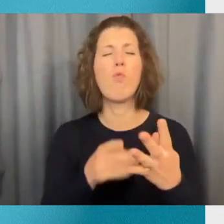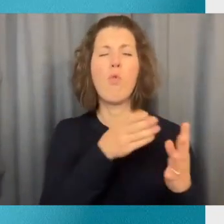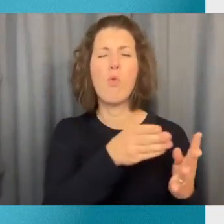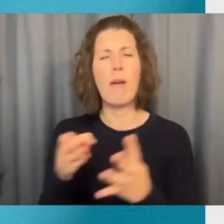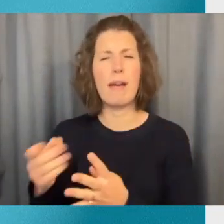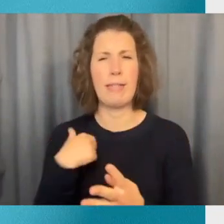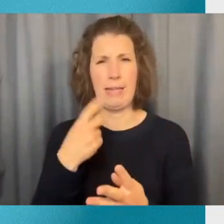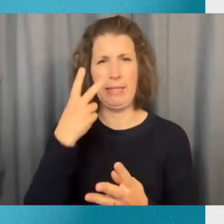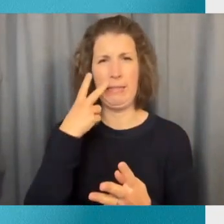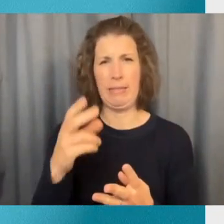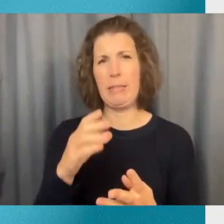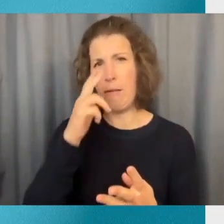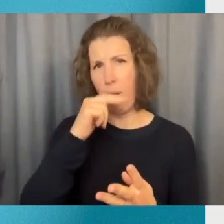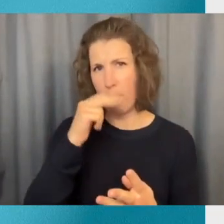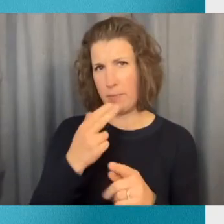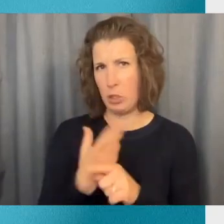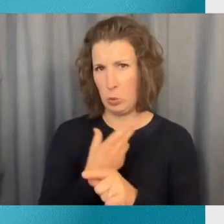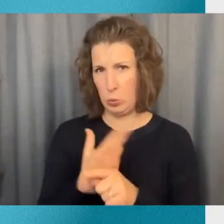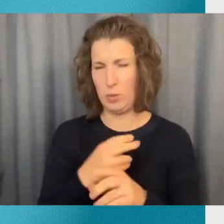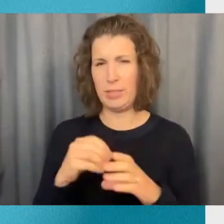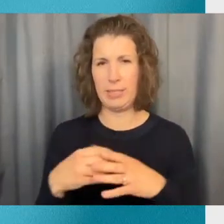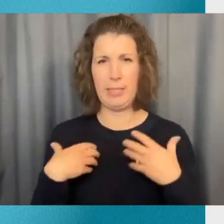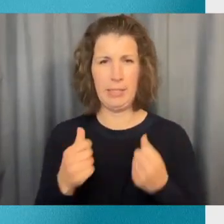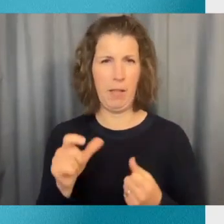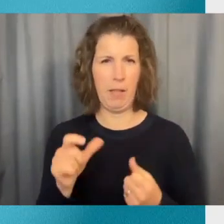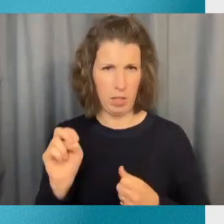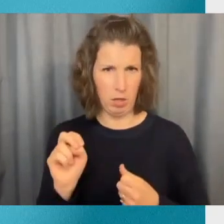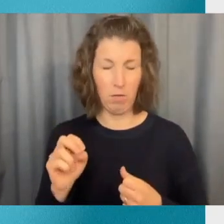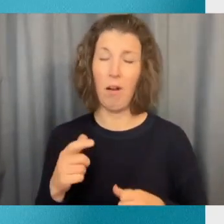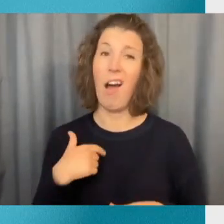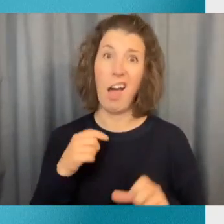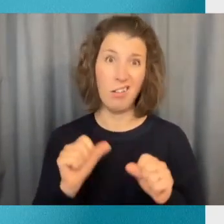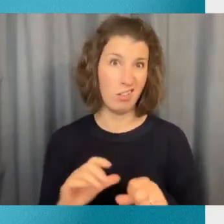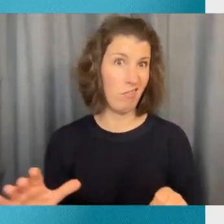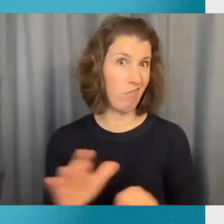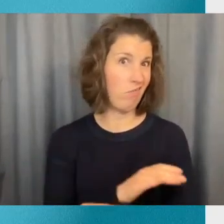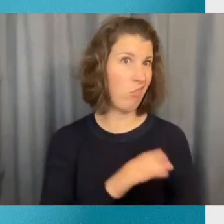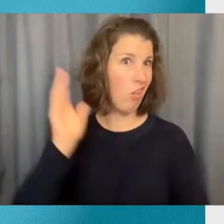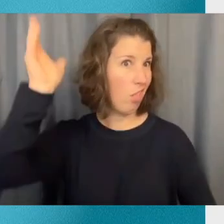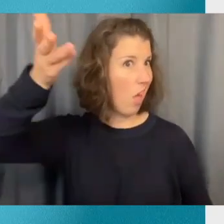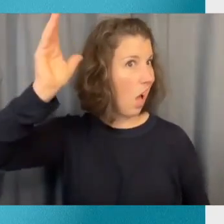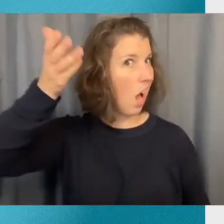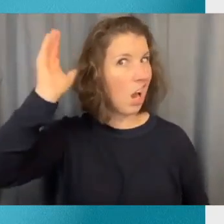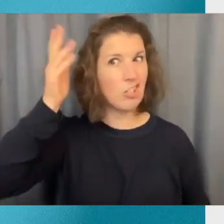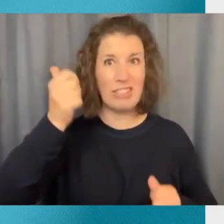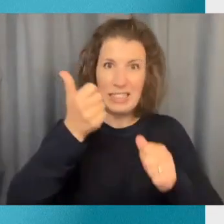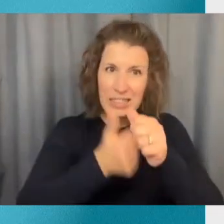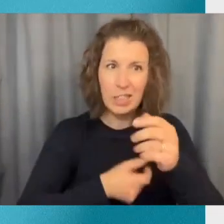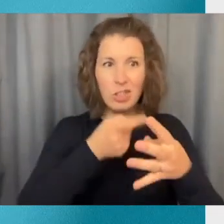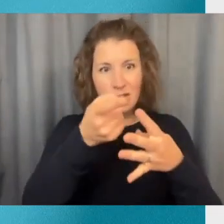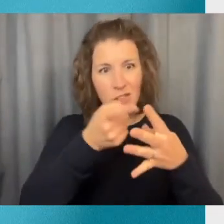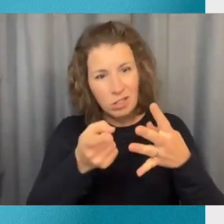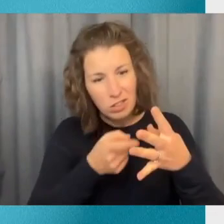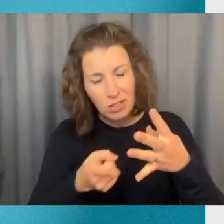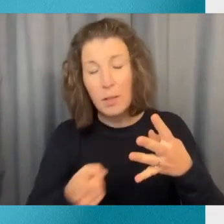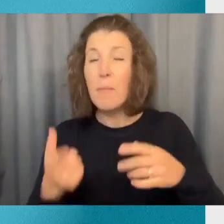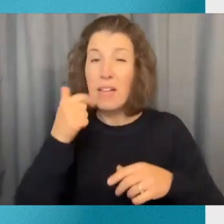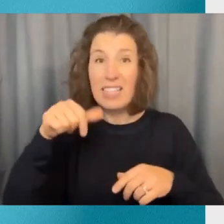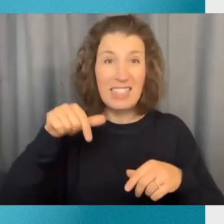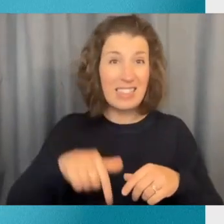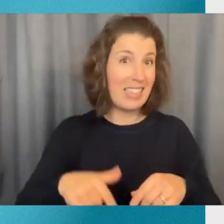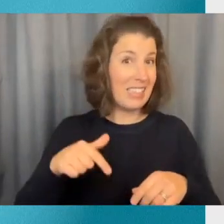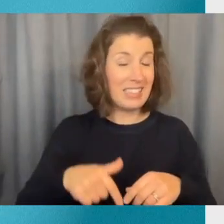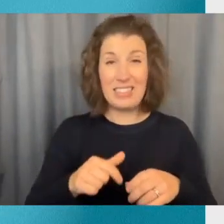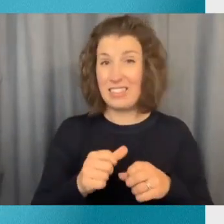healthcare today. And this is a quick overview. I could give a full lecture on each of these 4 areas because, as I said, this field is exploding and it's